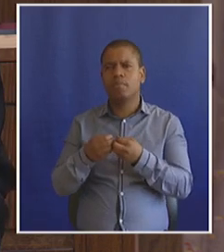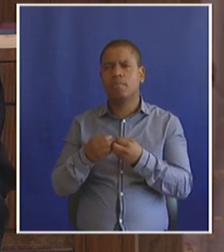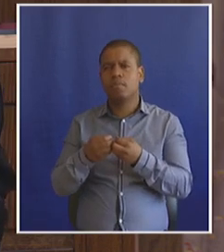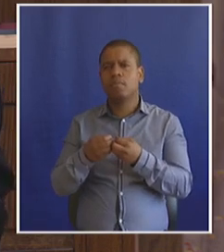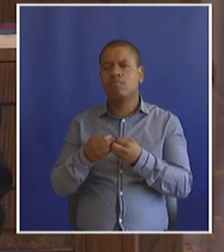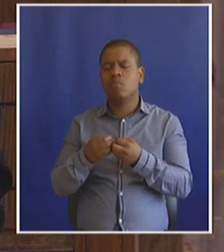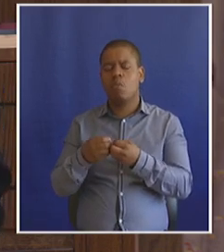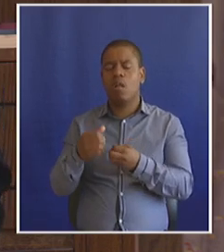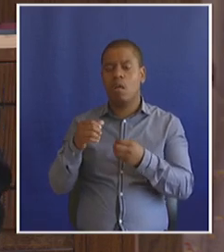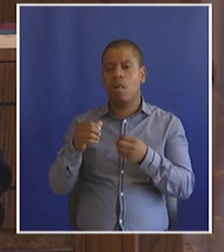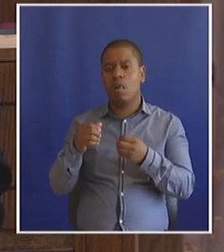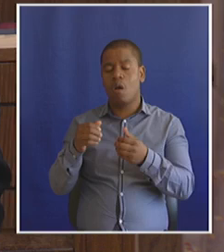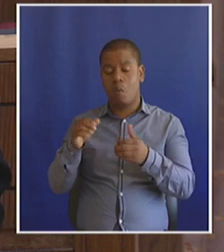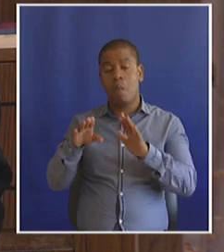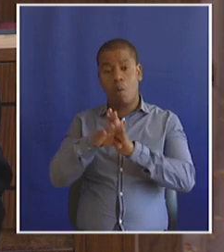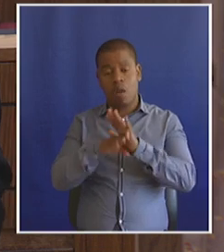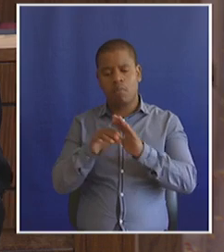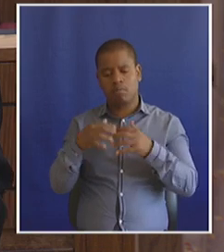to Basics security campaign,